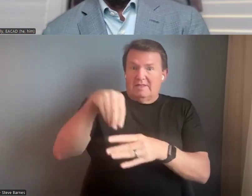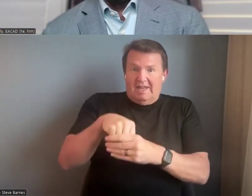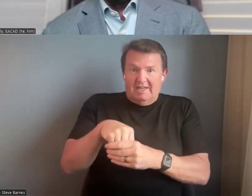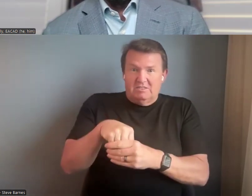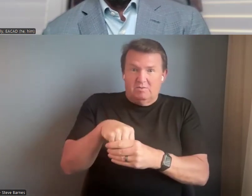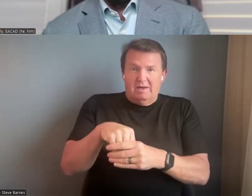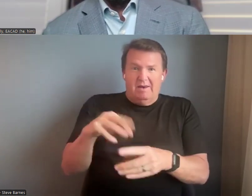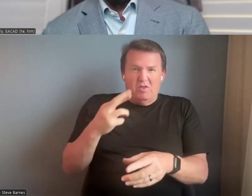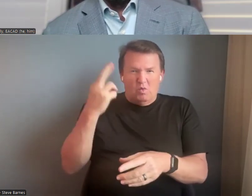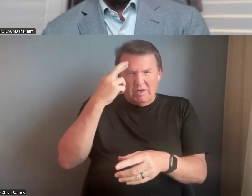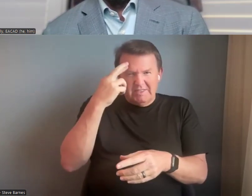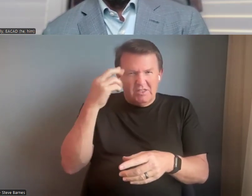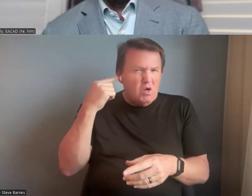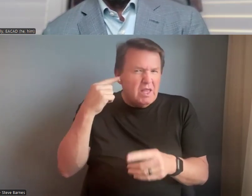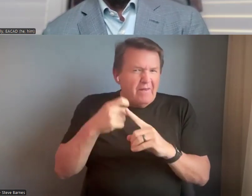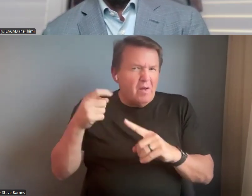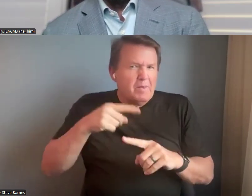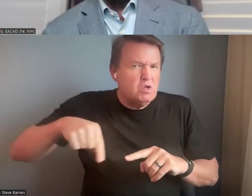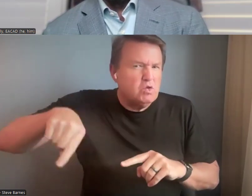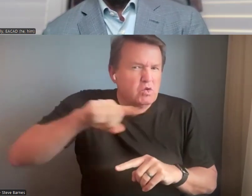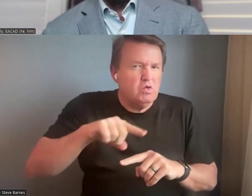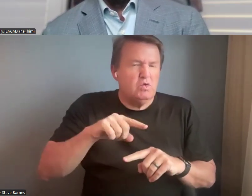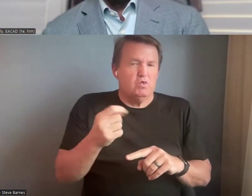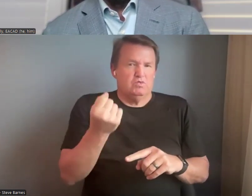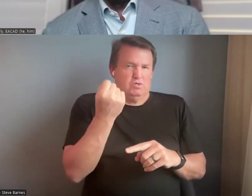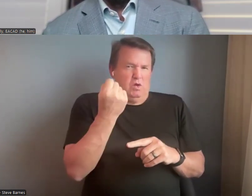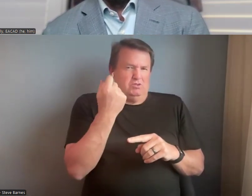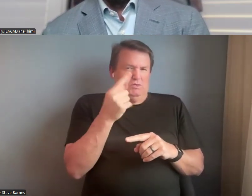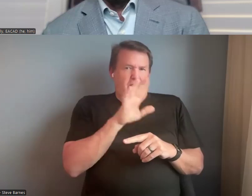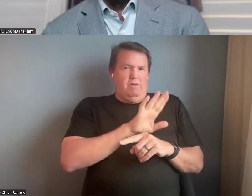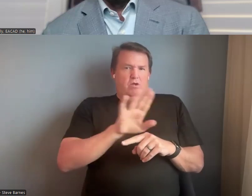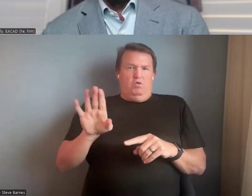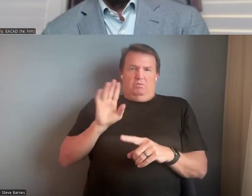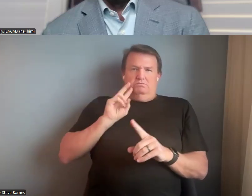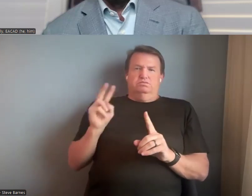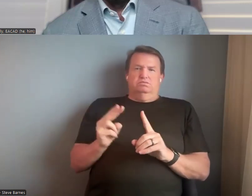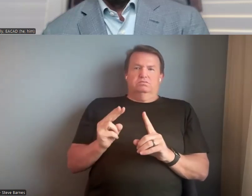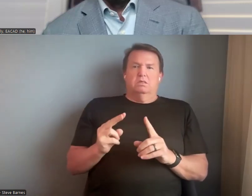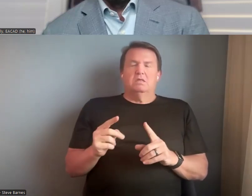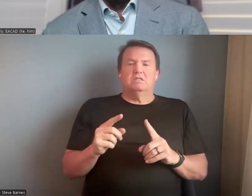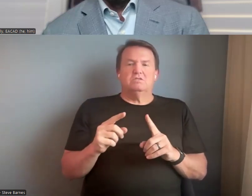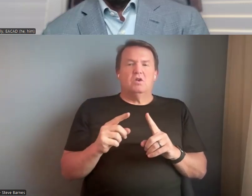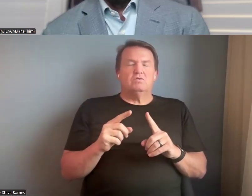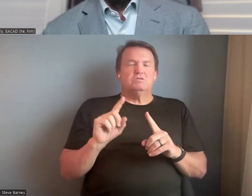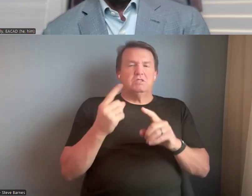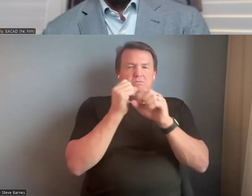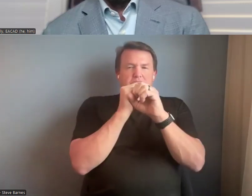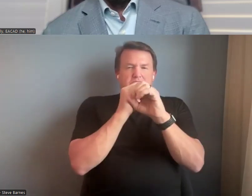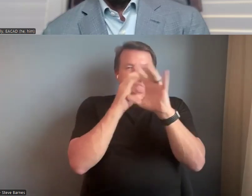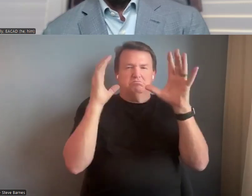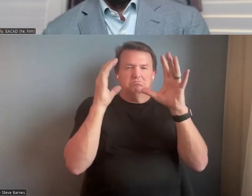hearing from all of you to inform our understanding. And so just putting that at the top of mind as we think through